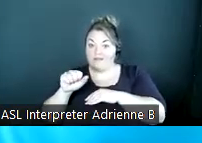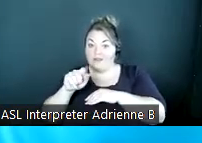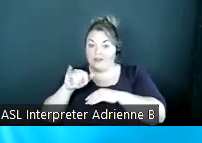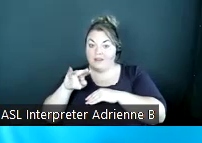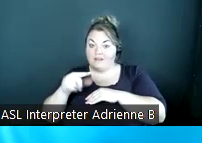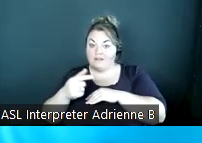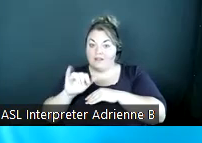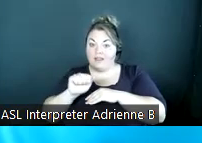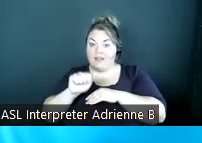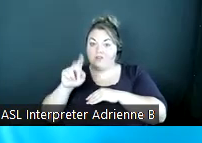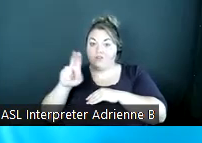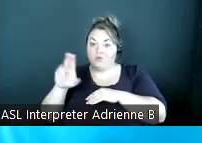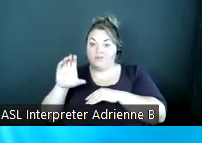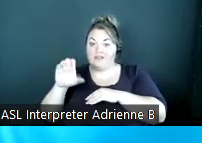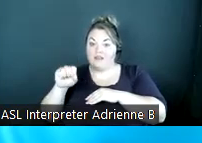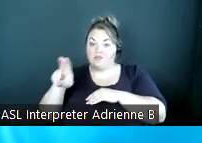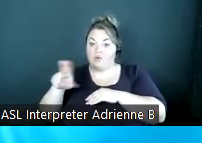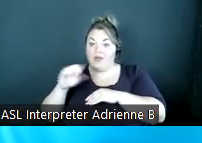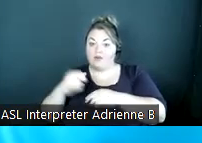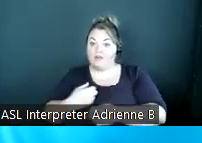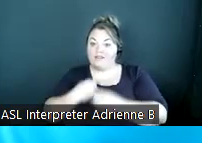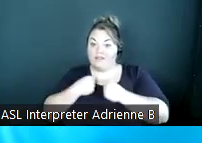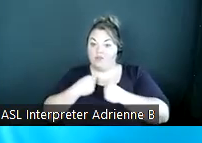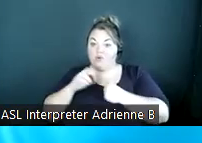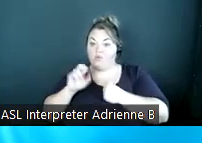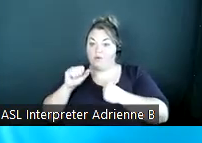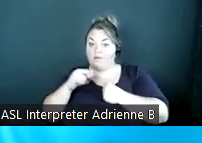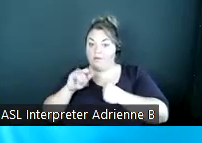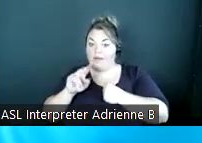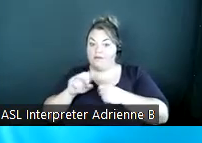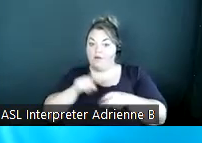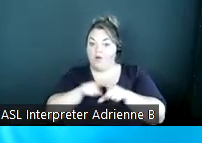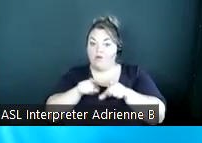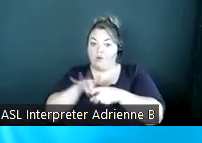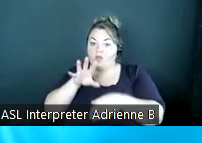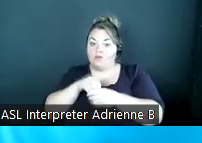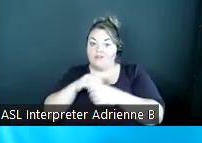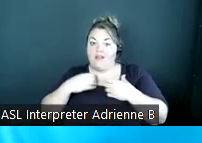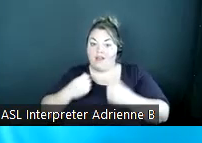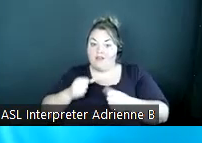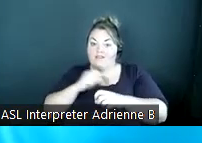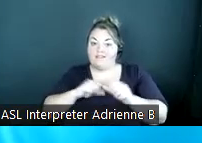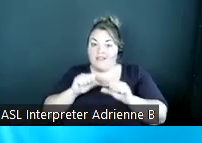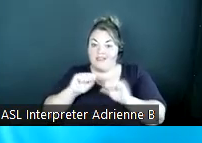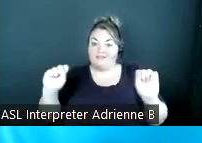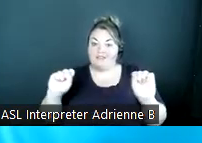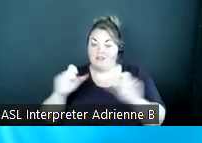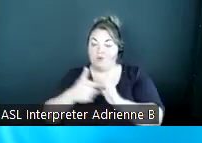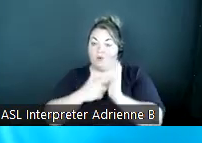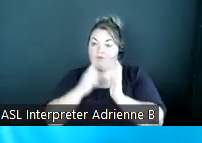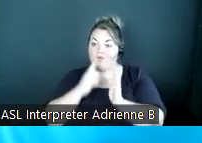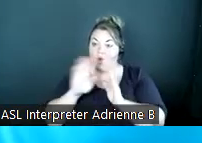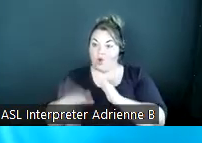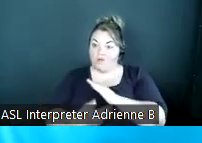and residential respite. And this particular section also includes some health safety requirements relevant to overnight settings, including